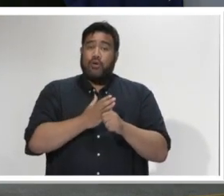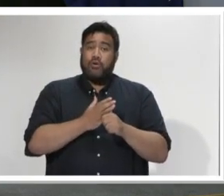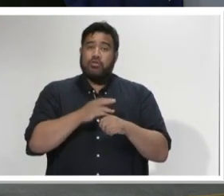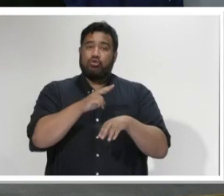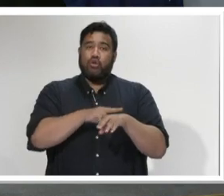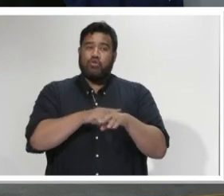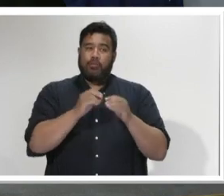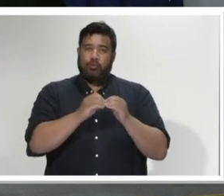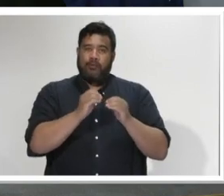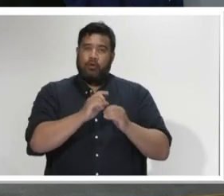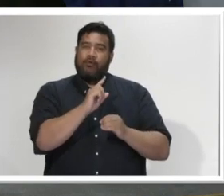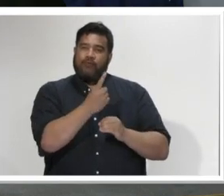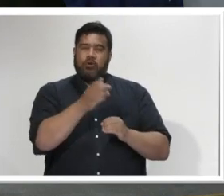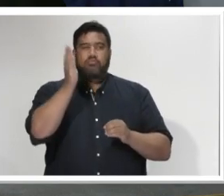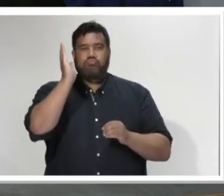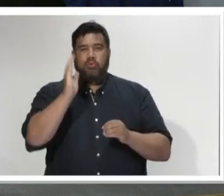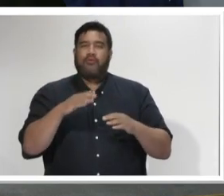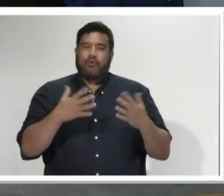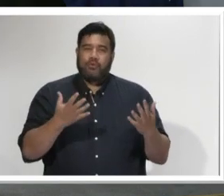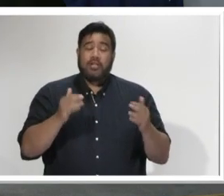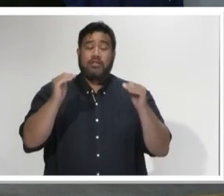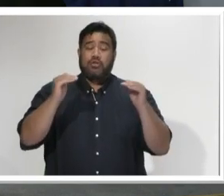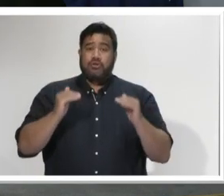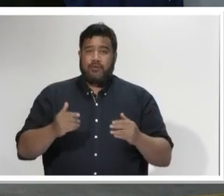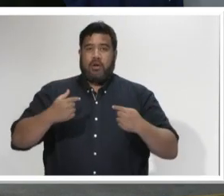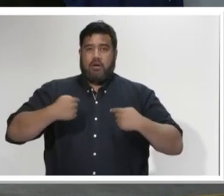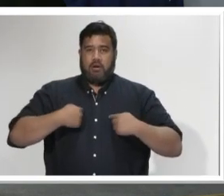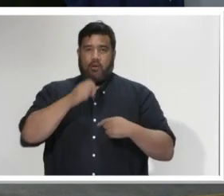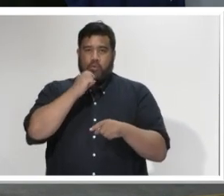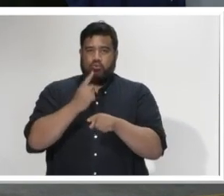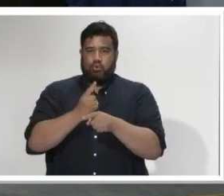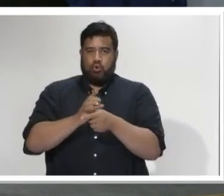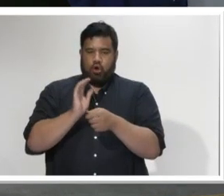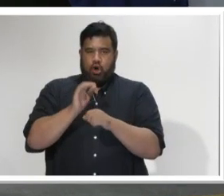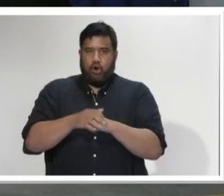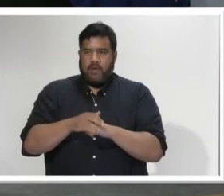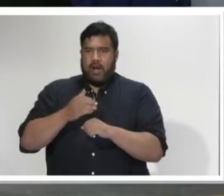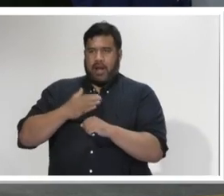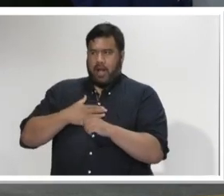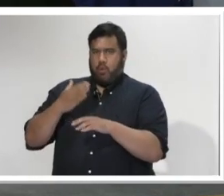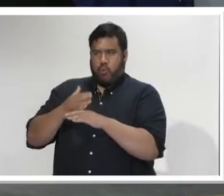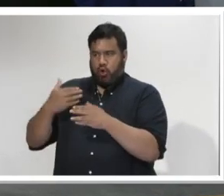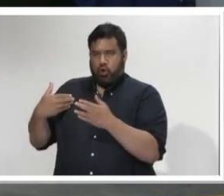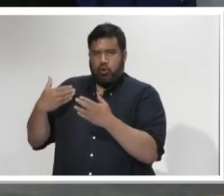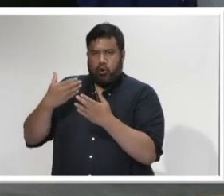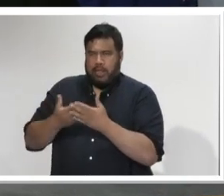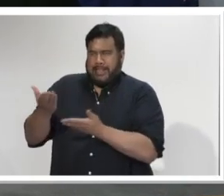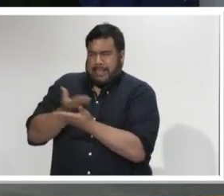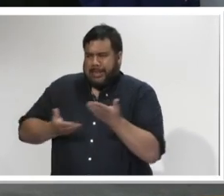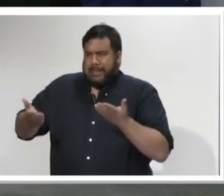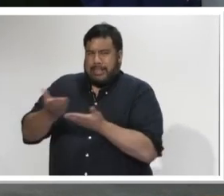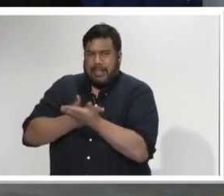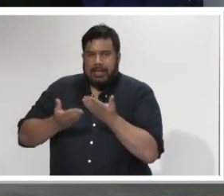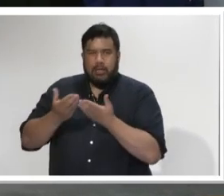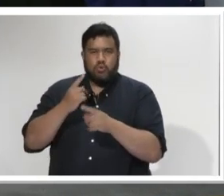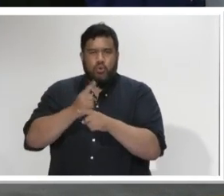I'll share some of the additional work that has been done on alert levels over the past few weeks. I will